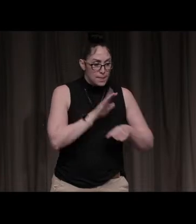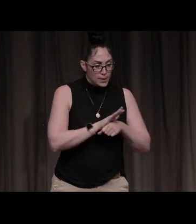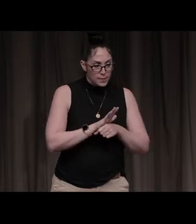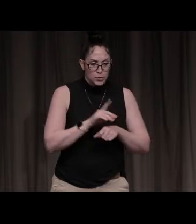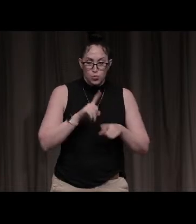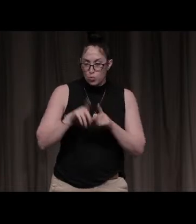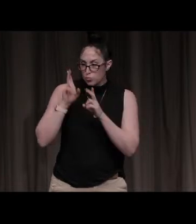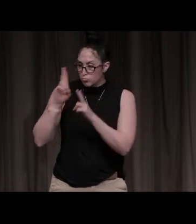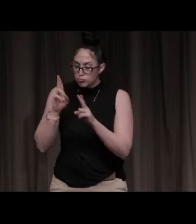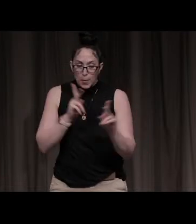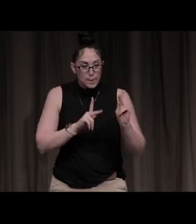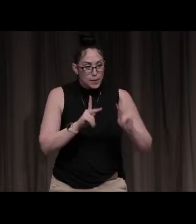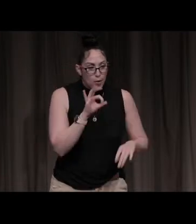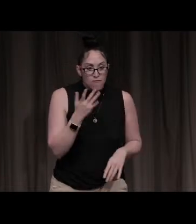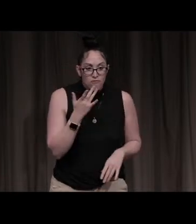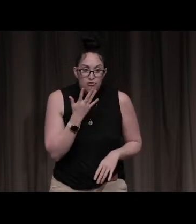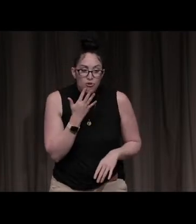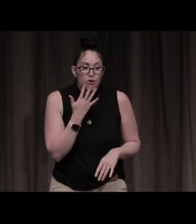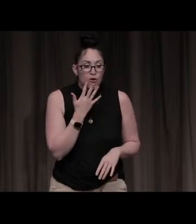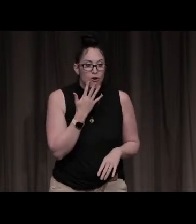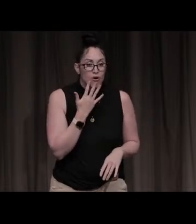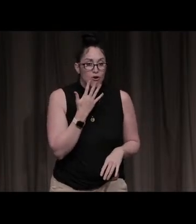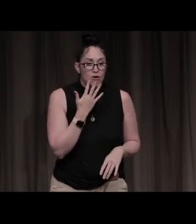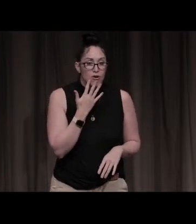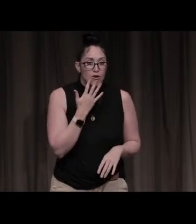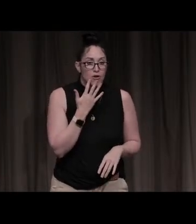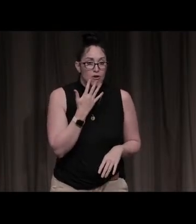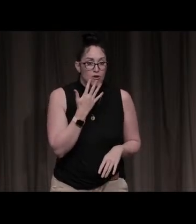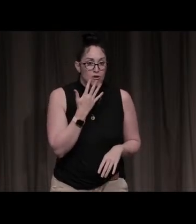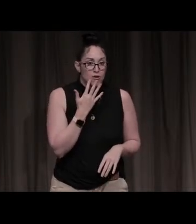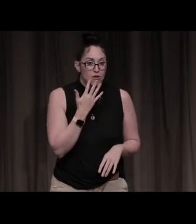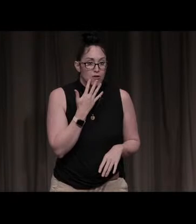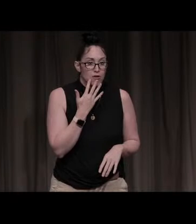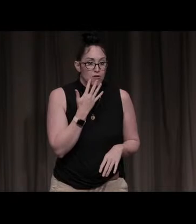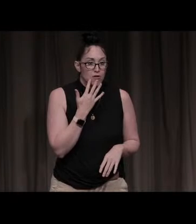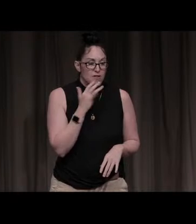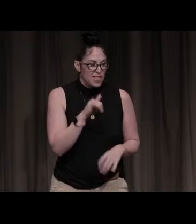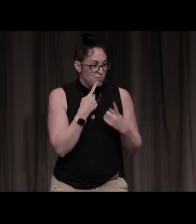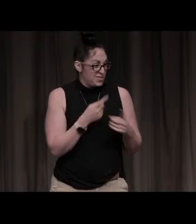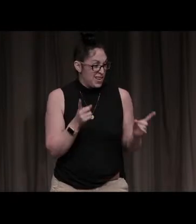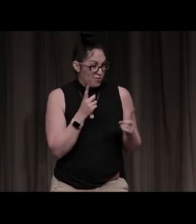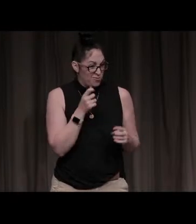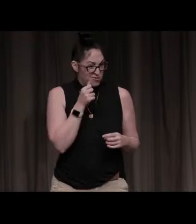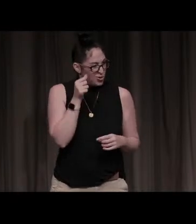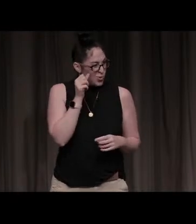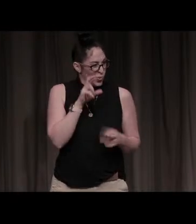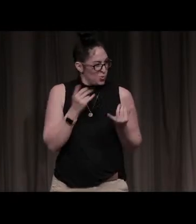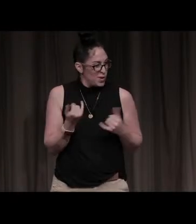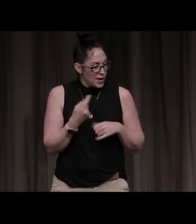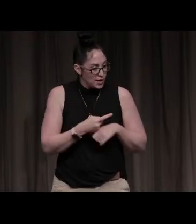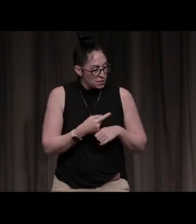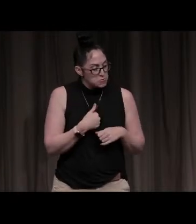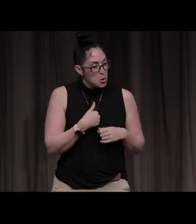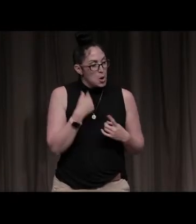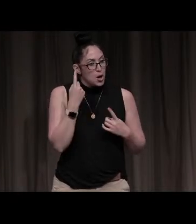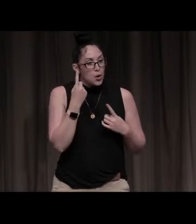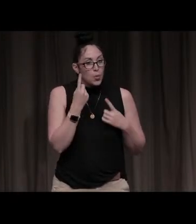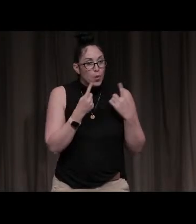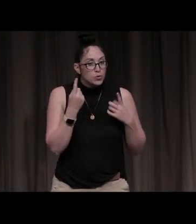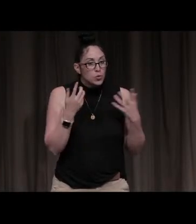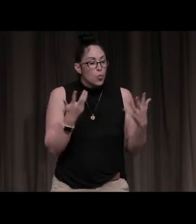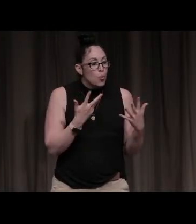A new acquisition was just announced yesterday or today. I wonder what commitment is